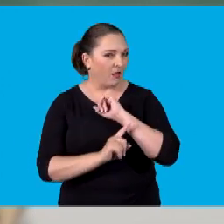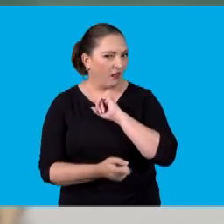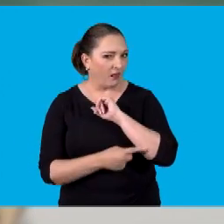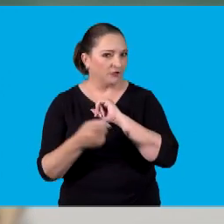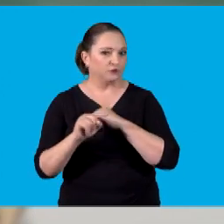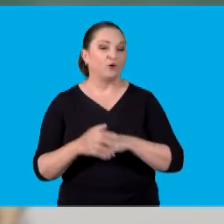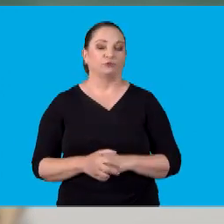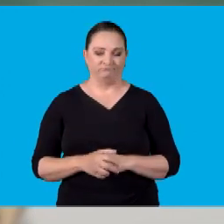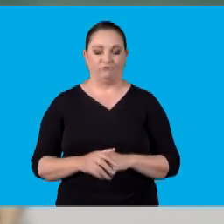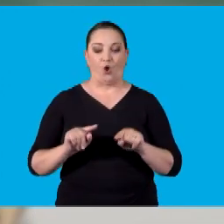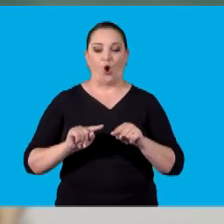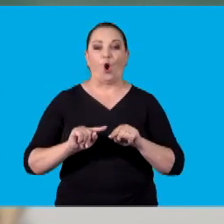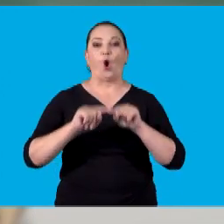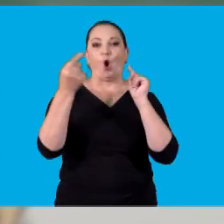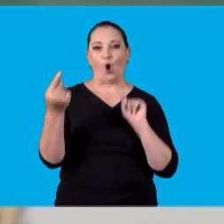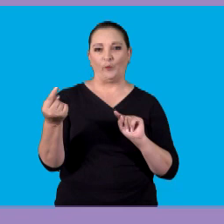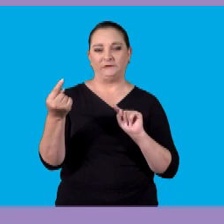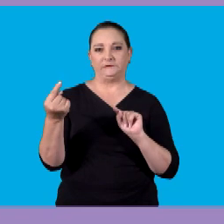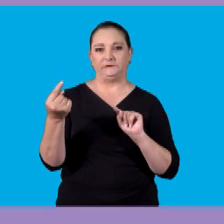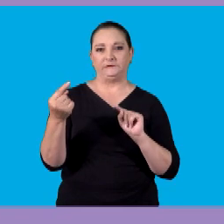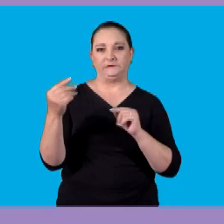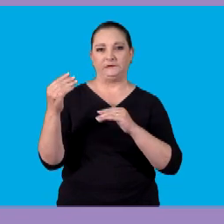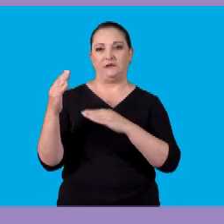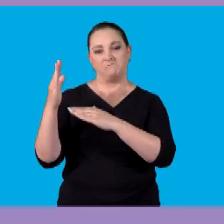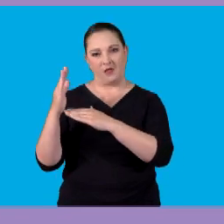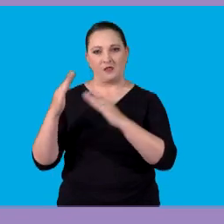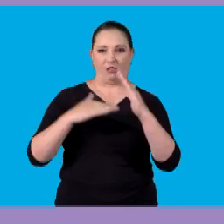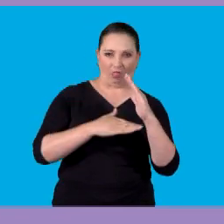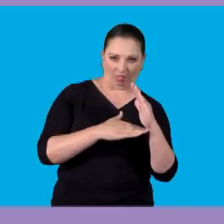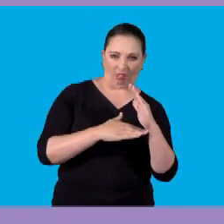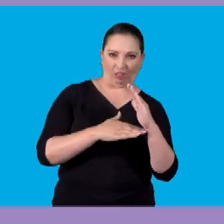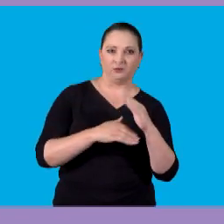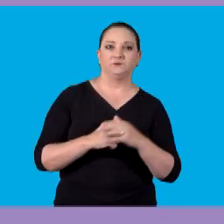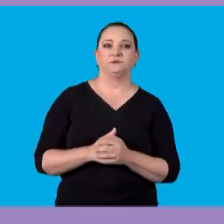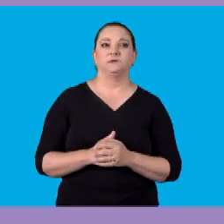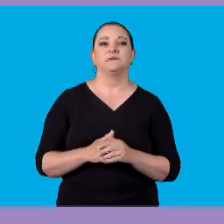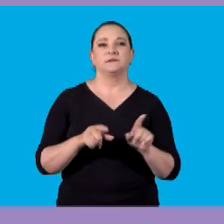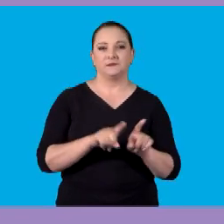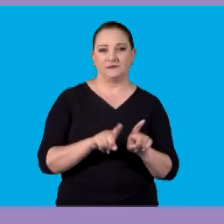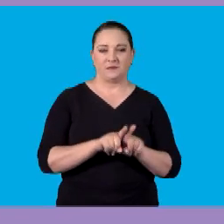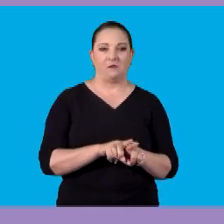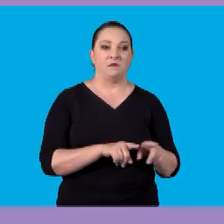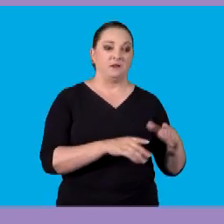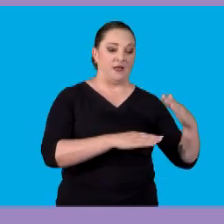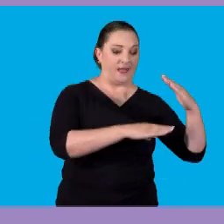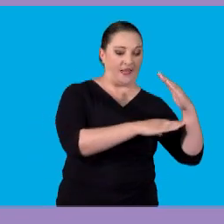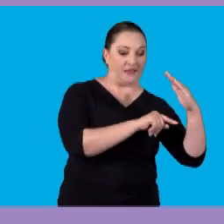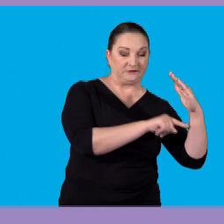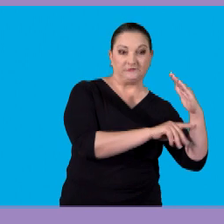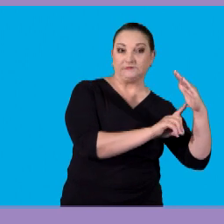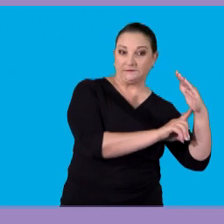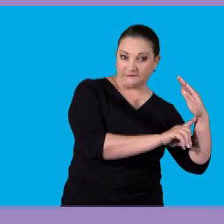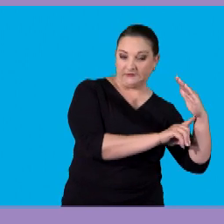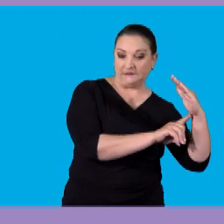opposite angles are equal as well. So let's not forget that those opposite angles are equal. This means that angle D is equals to angle